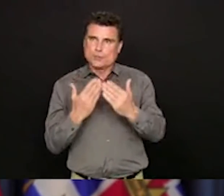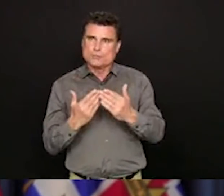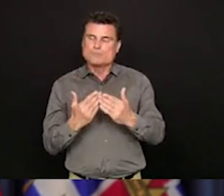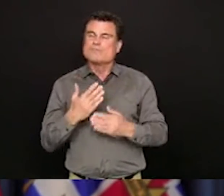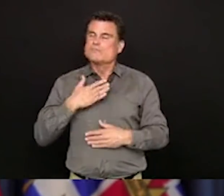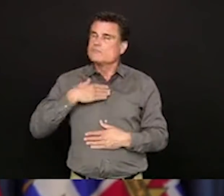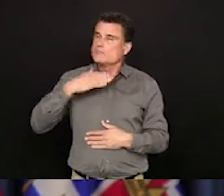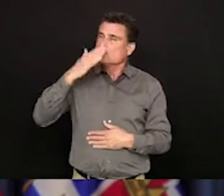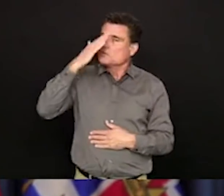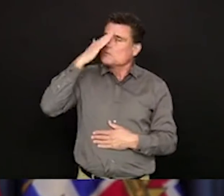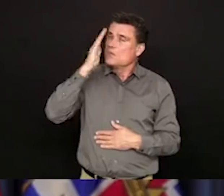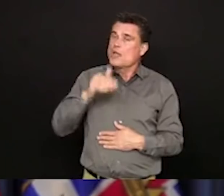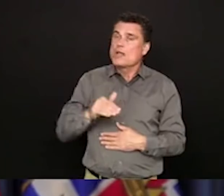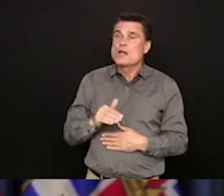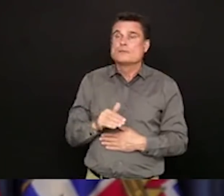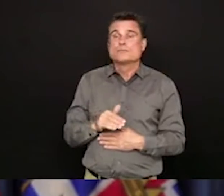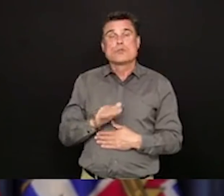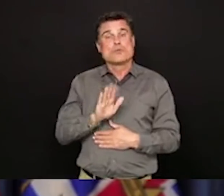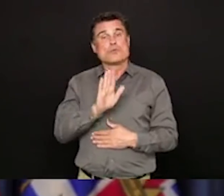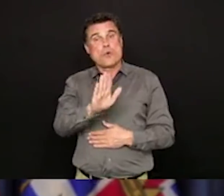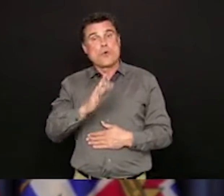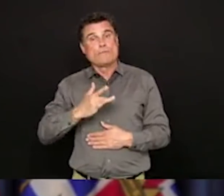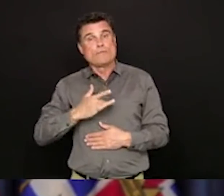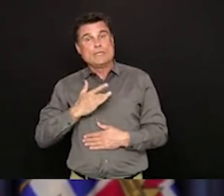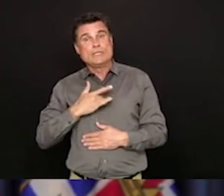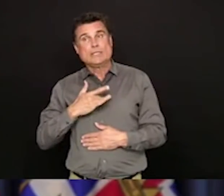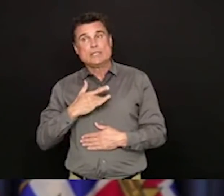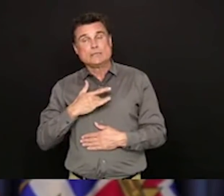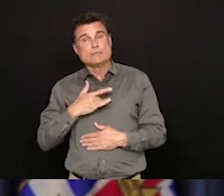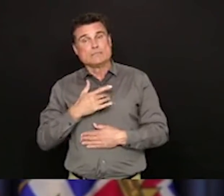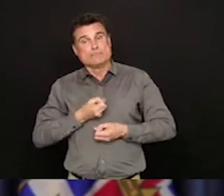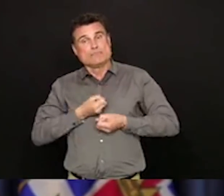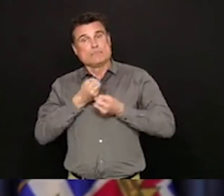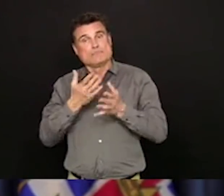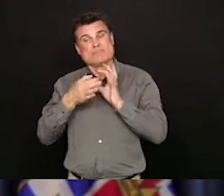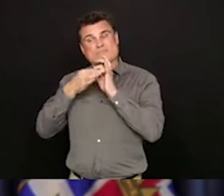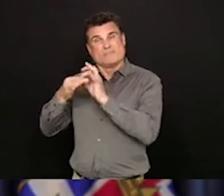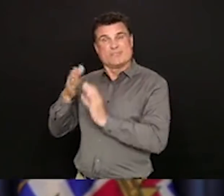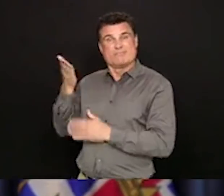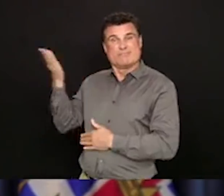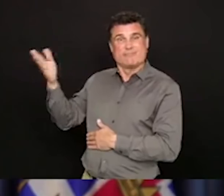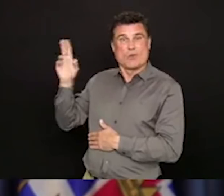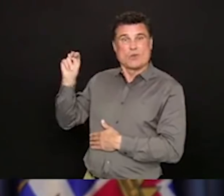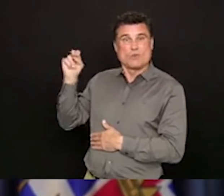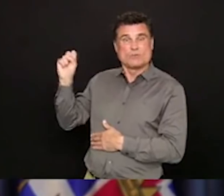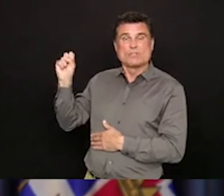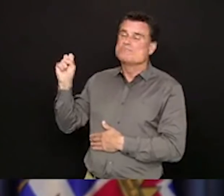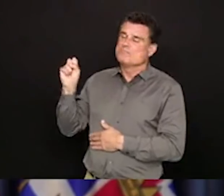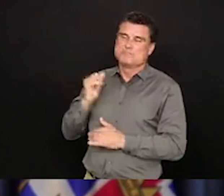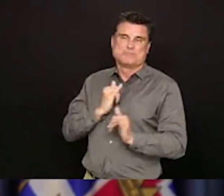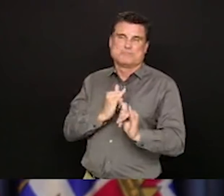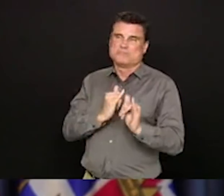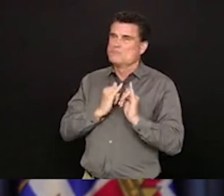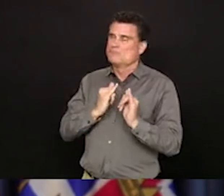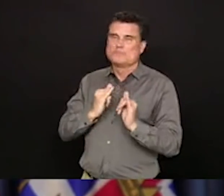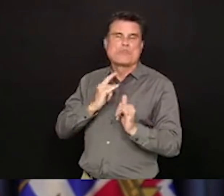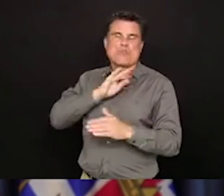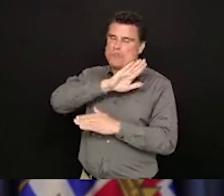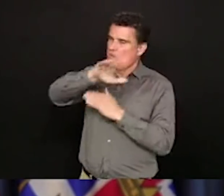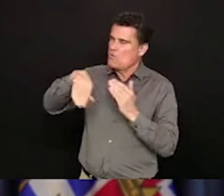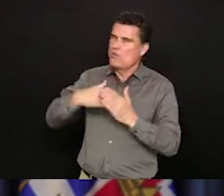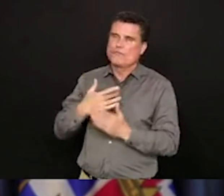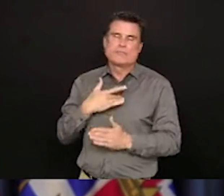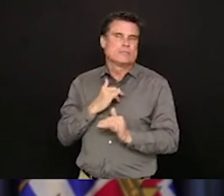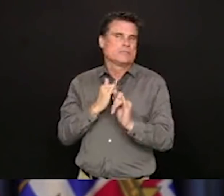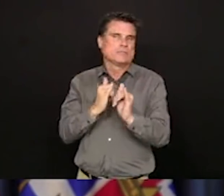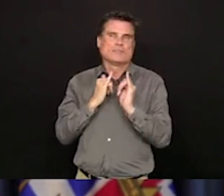for the people of Nova Scotia today, and what they're going through, and the grief, the collective grief that people are going through in Nova Scotia.